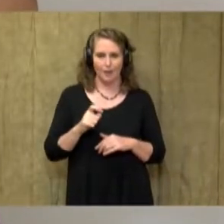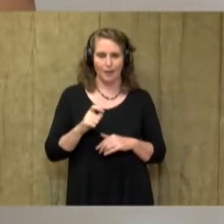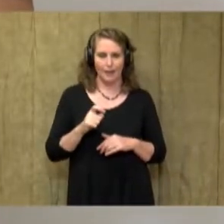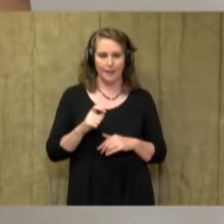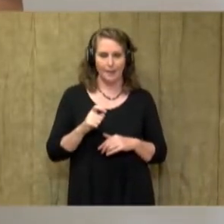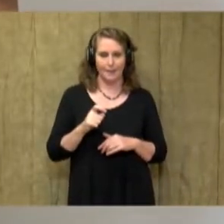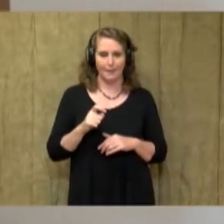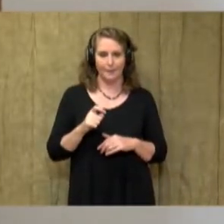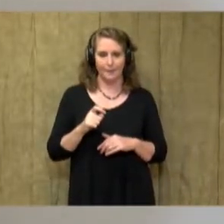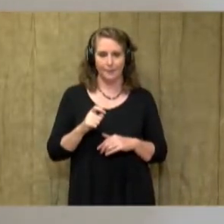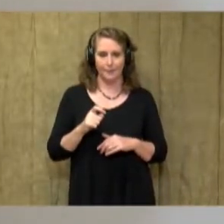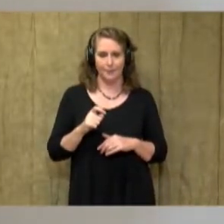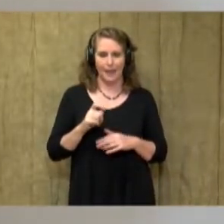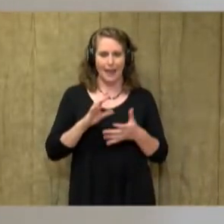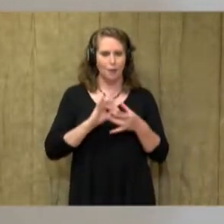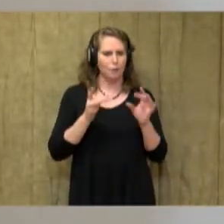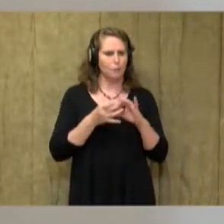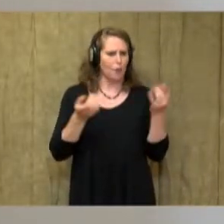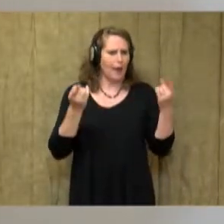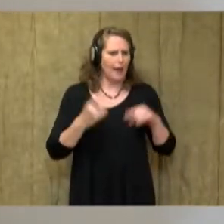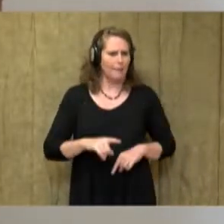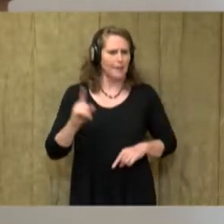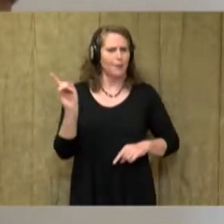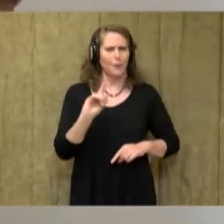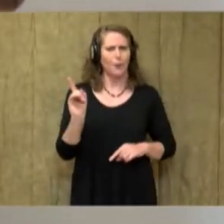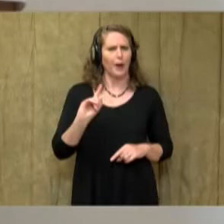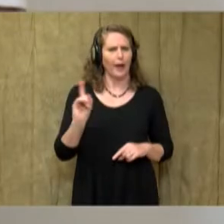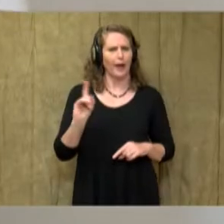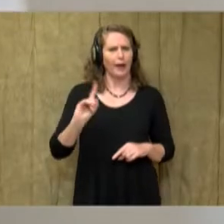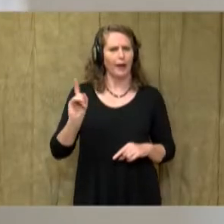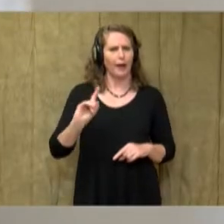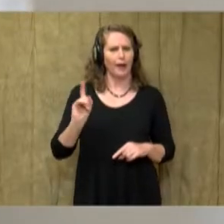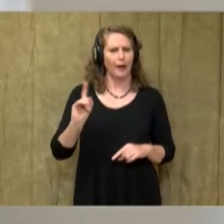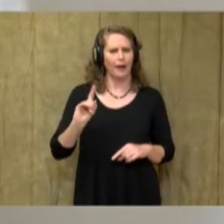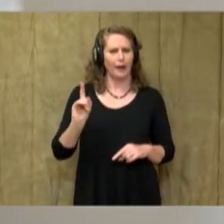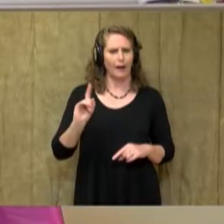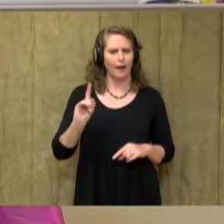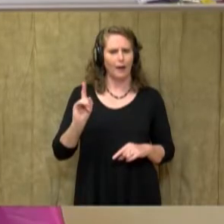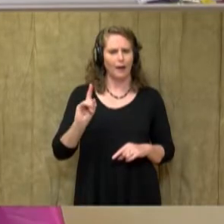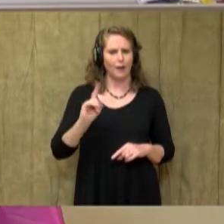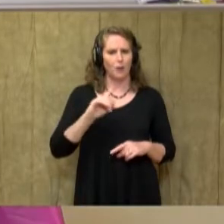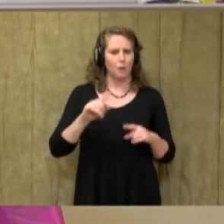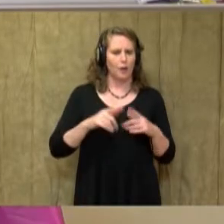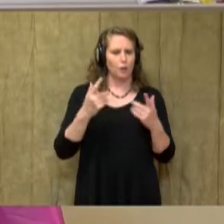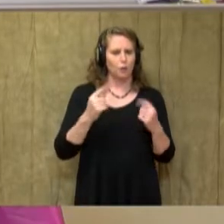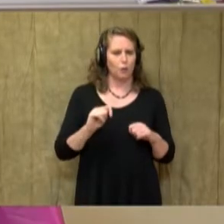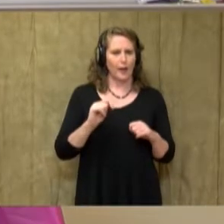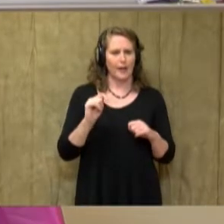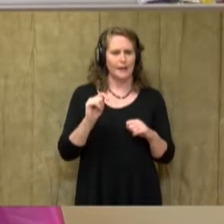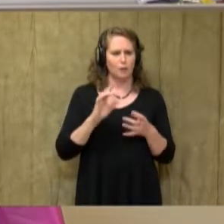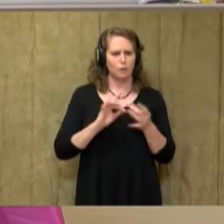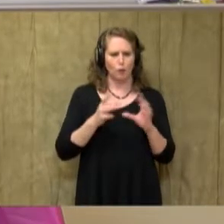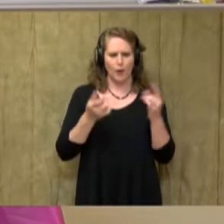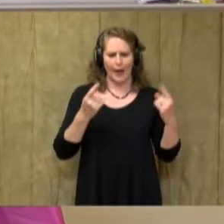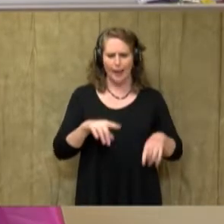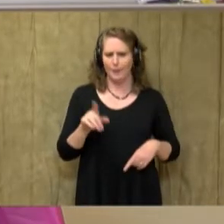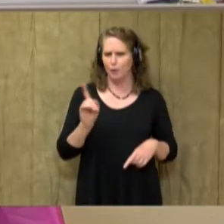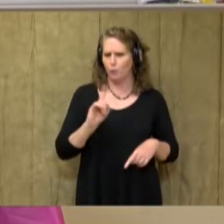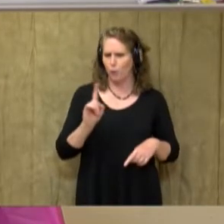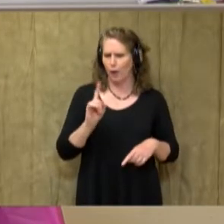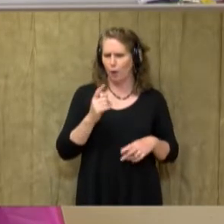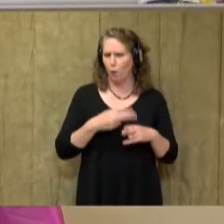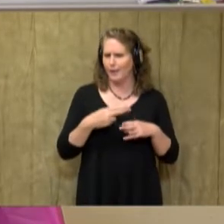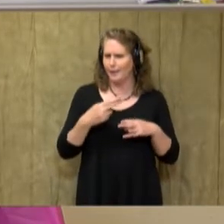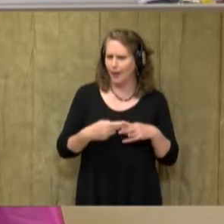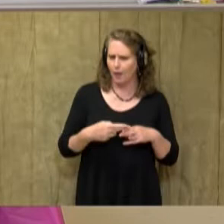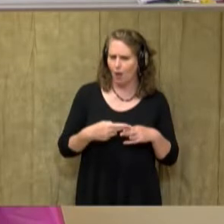the story take place? So what do we call that? When we're trying to figure out where the story takes place, we